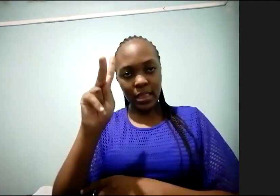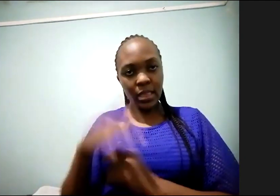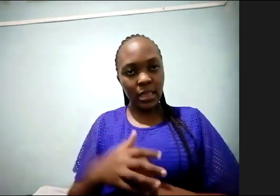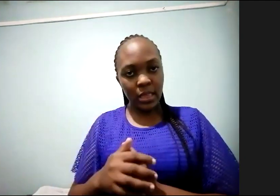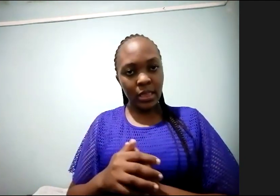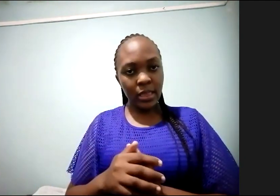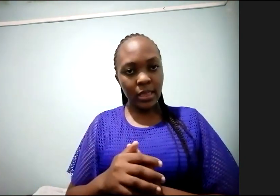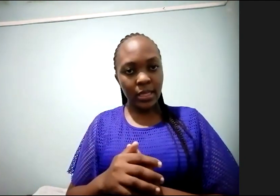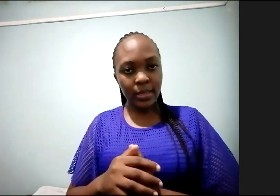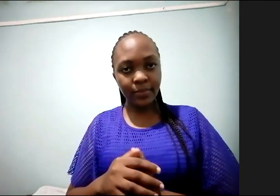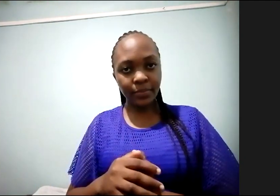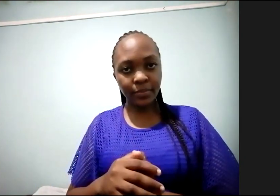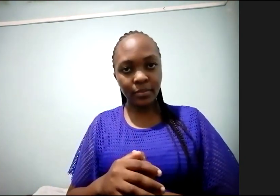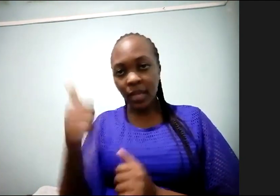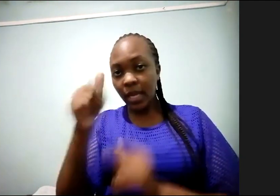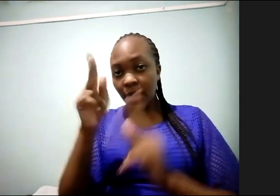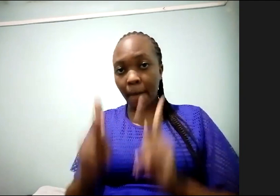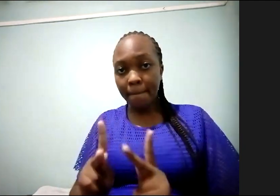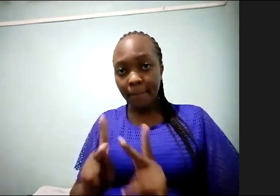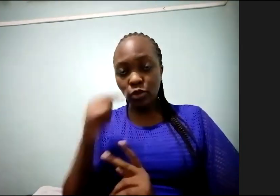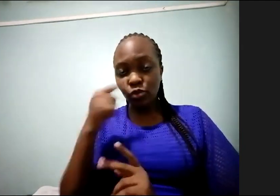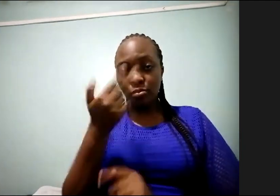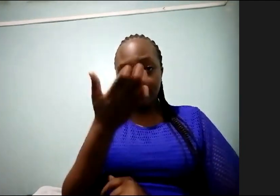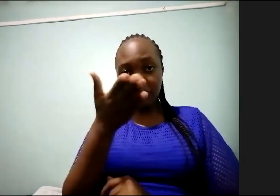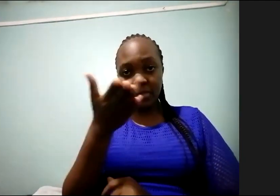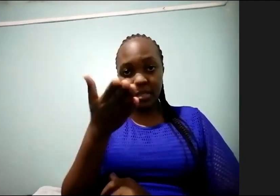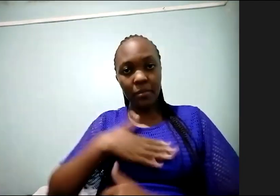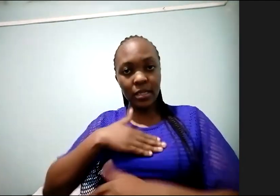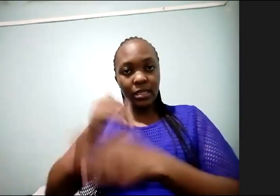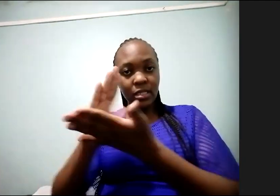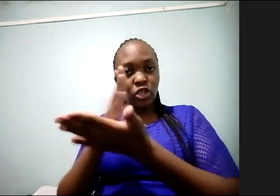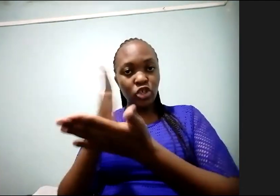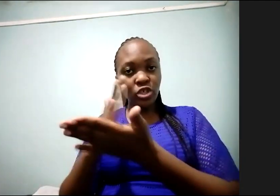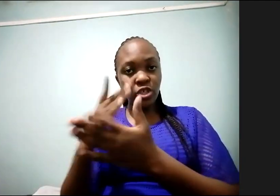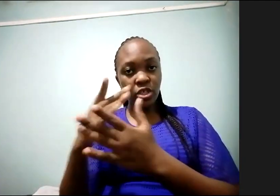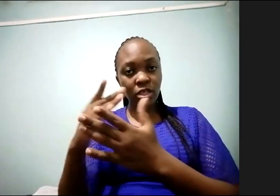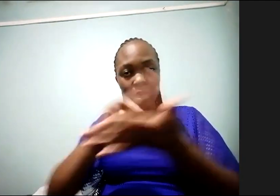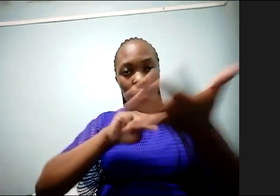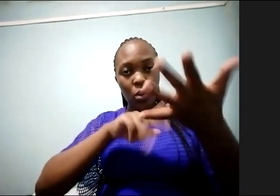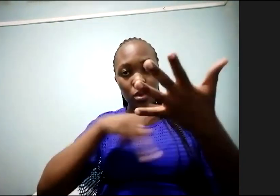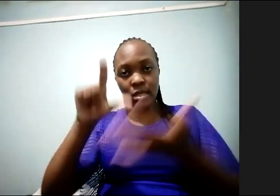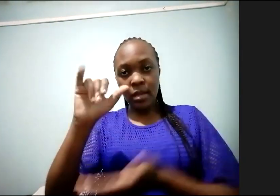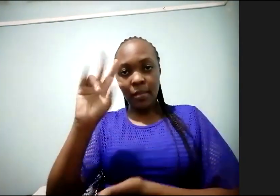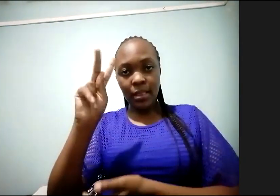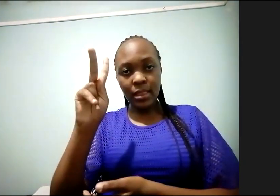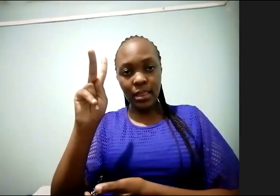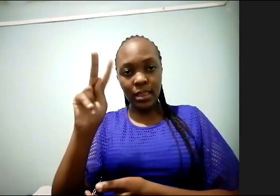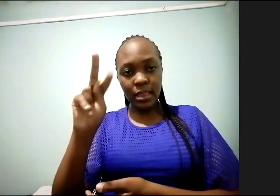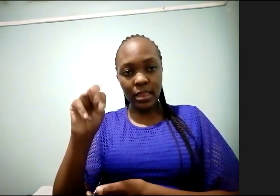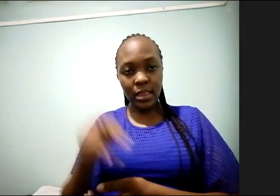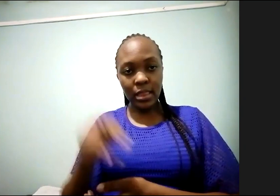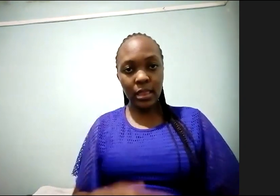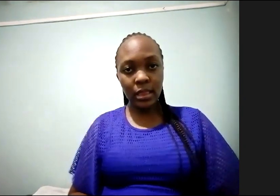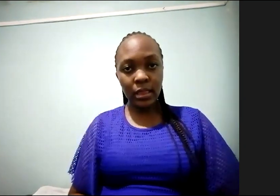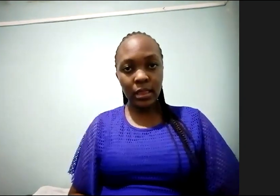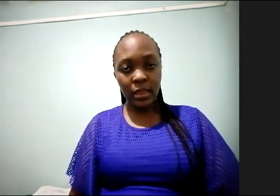anyone in the group can share that to Betty on the chat before we leave. Let me type my number before we log